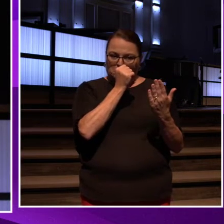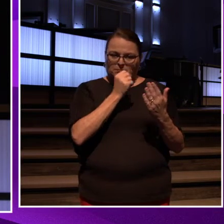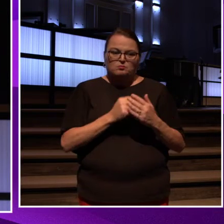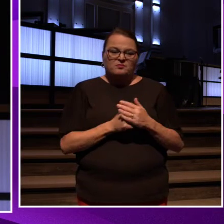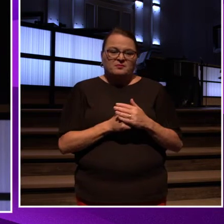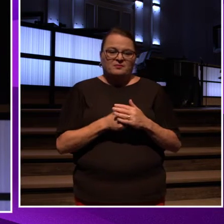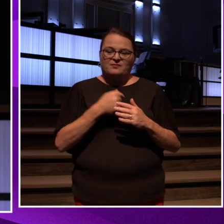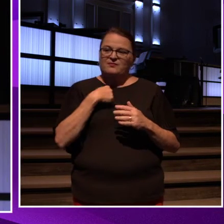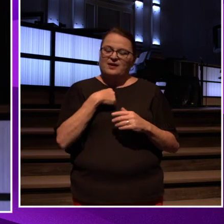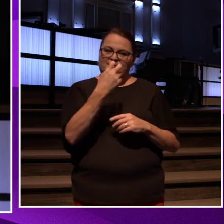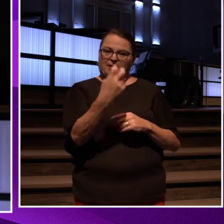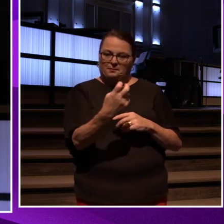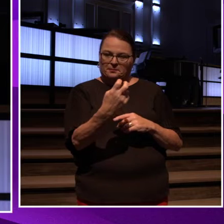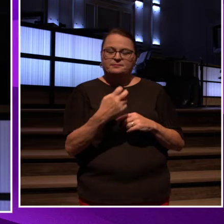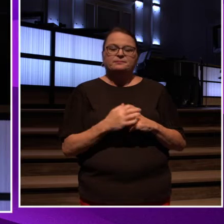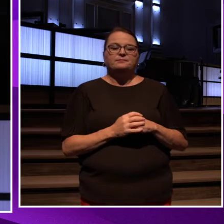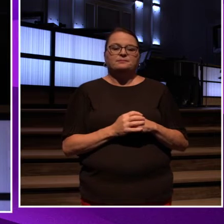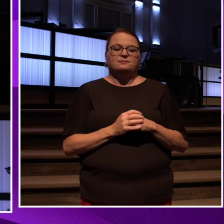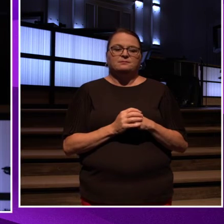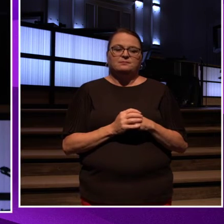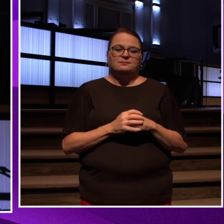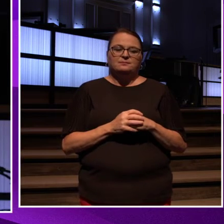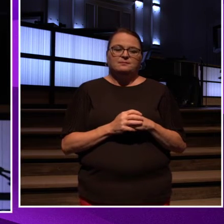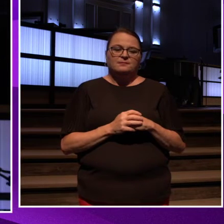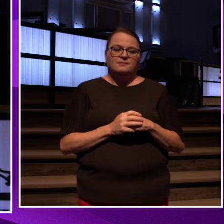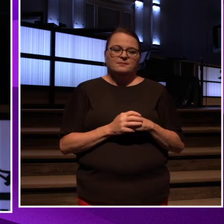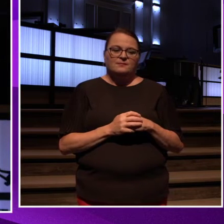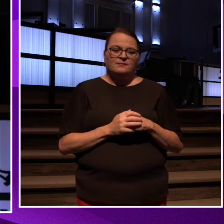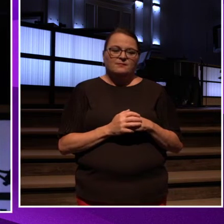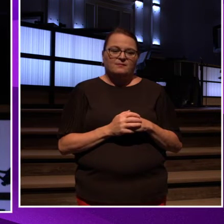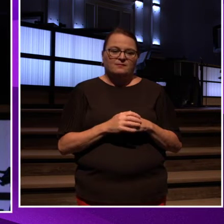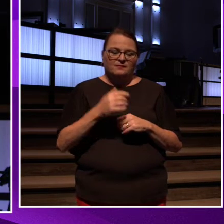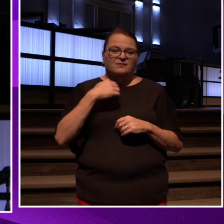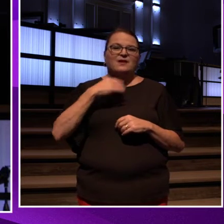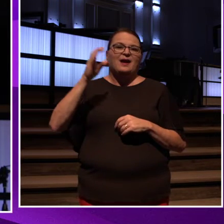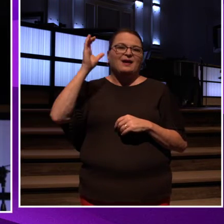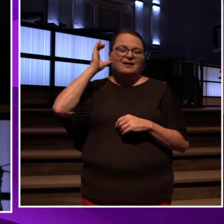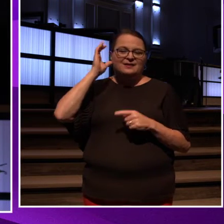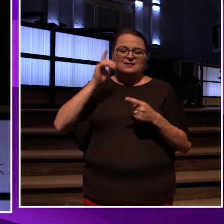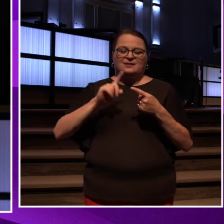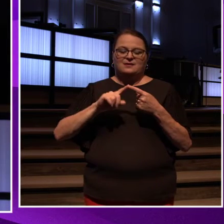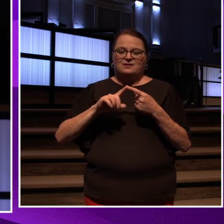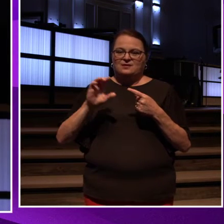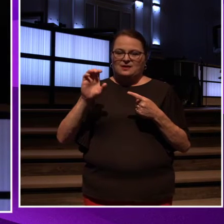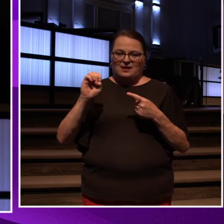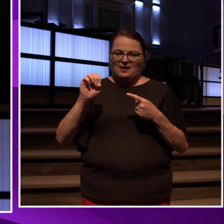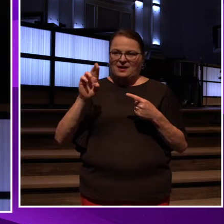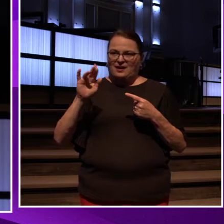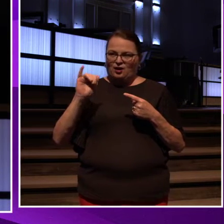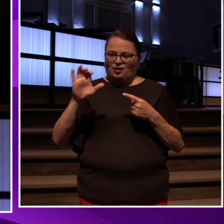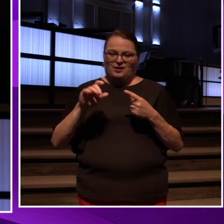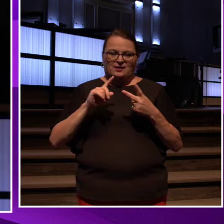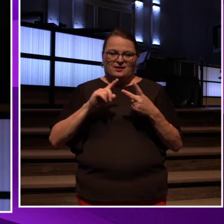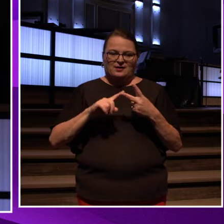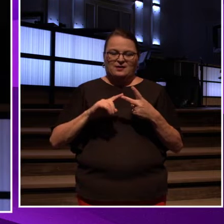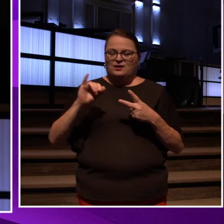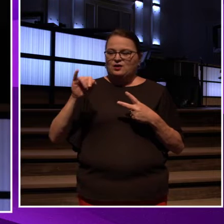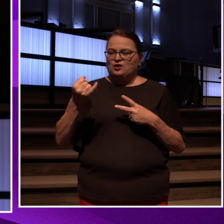I sat right there and I listened to Eric and Jeanette